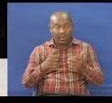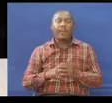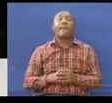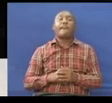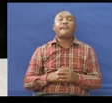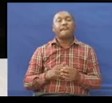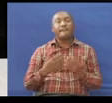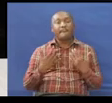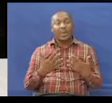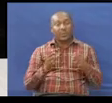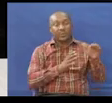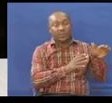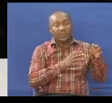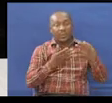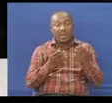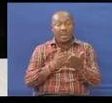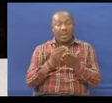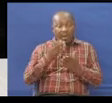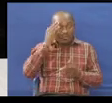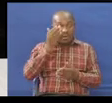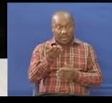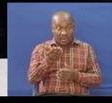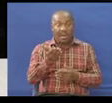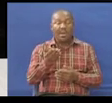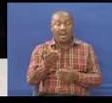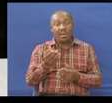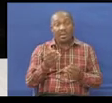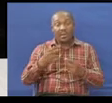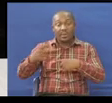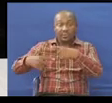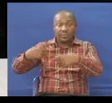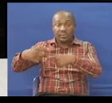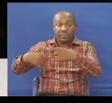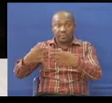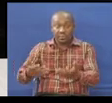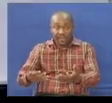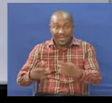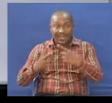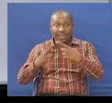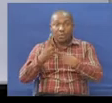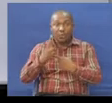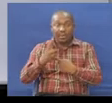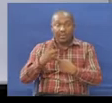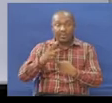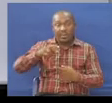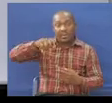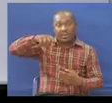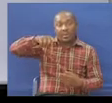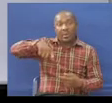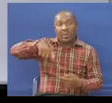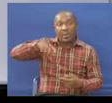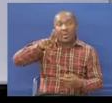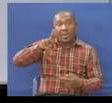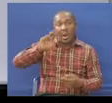after knowing what is a quadratic equation, let's go direct to what we are supposed to do today, and that is solving quadratic equations.